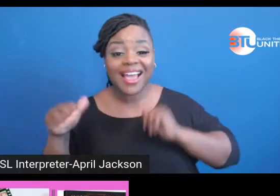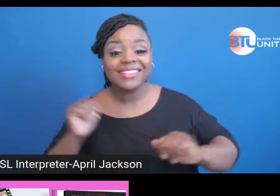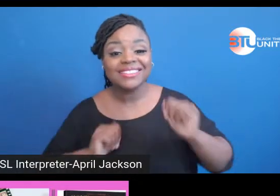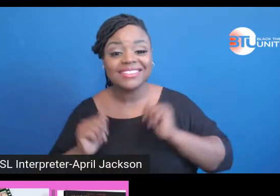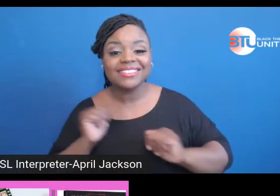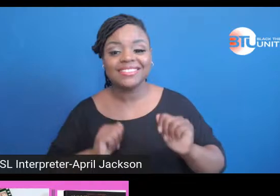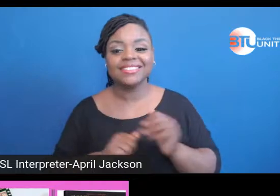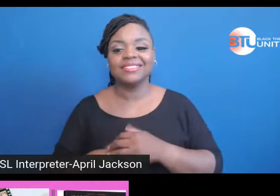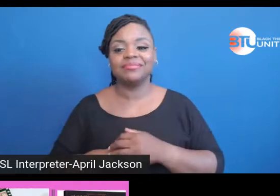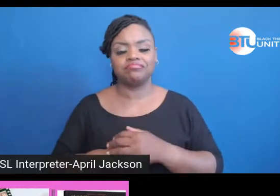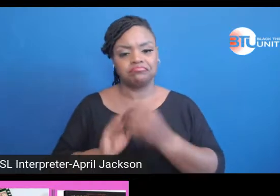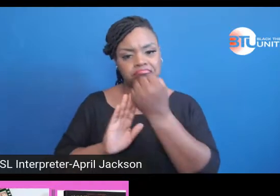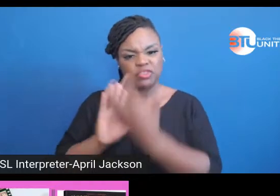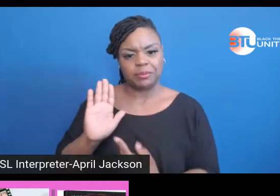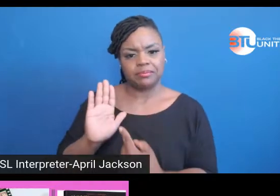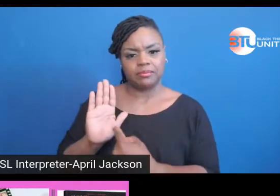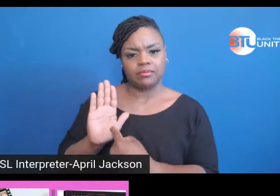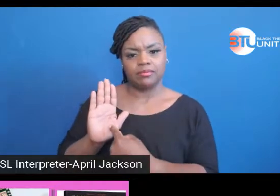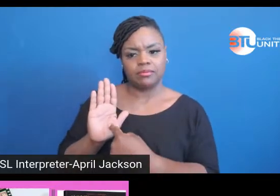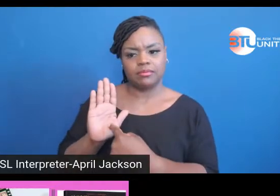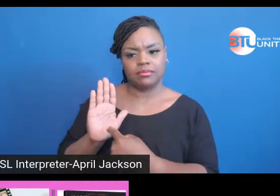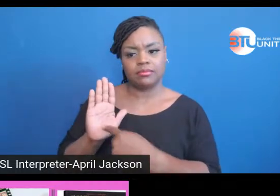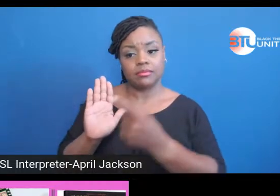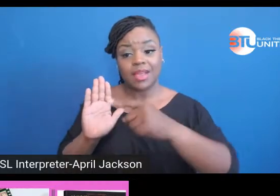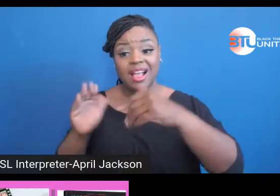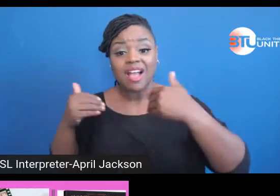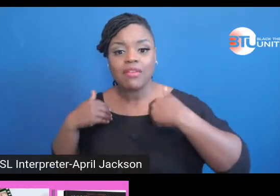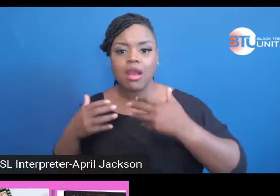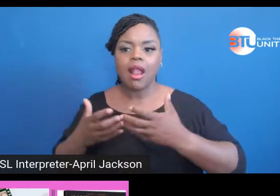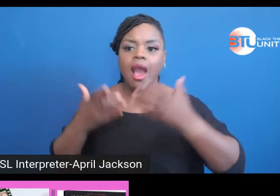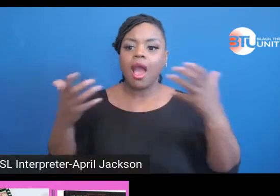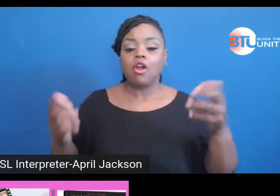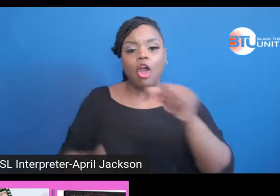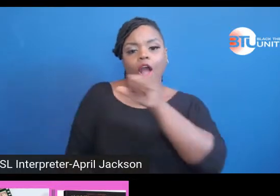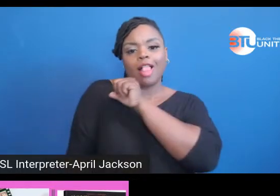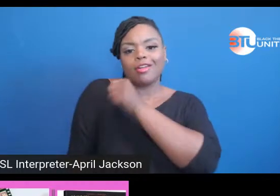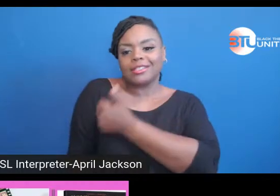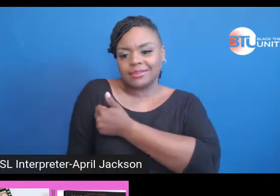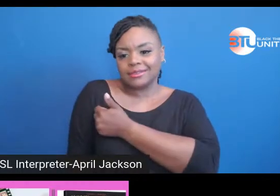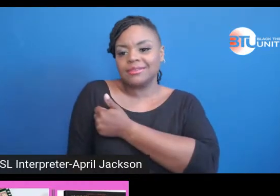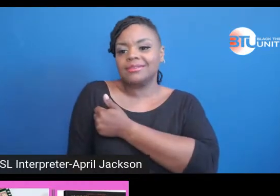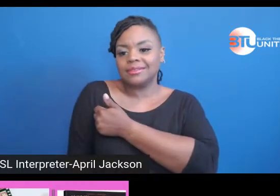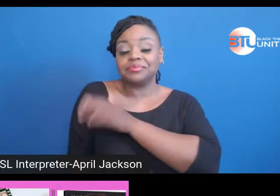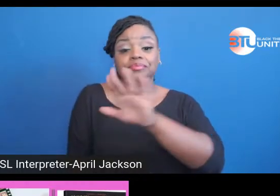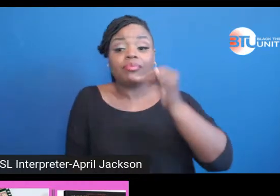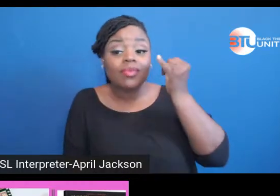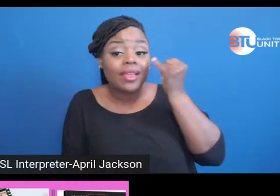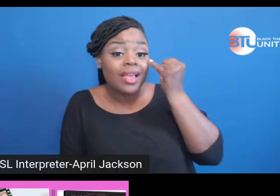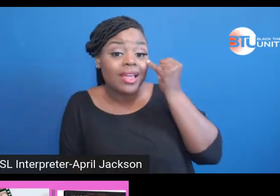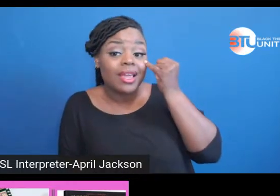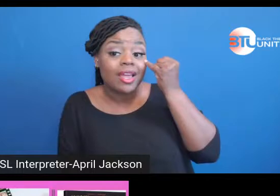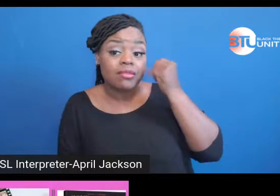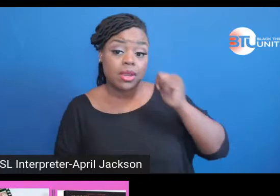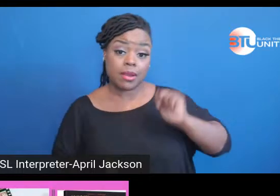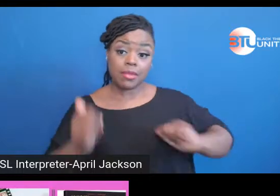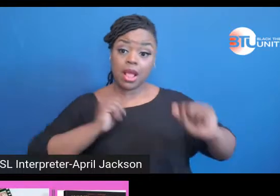They have a lot of say as long as that play is protected by copyright,